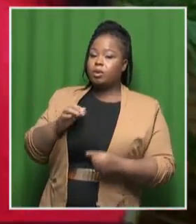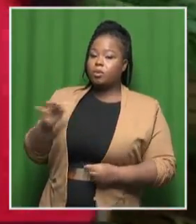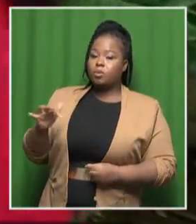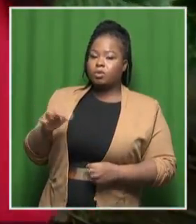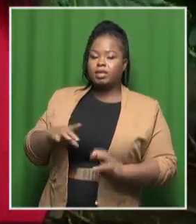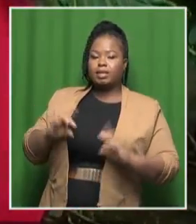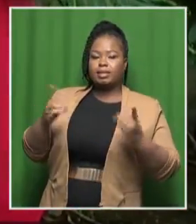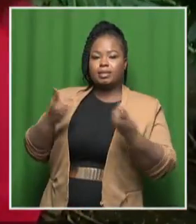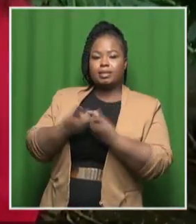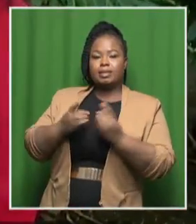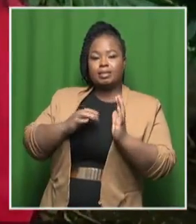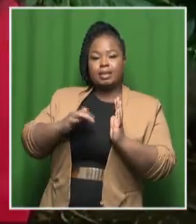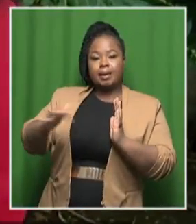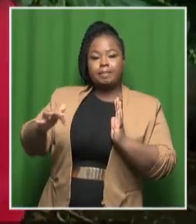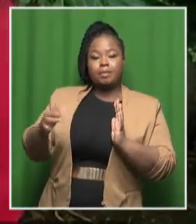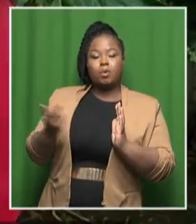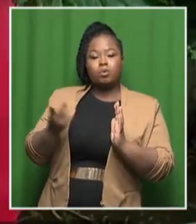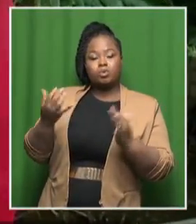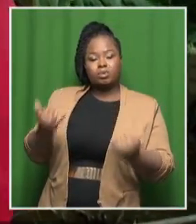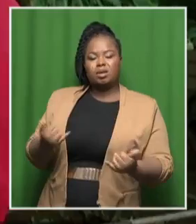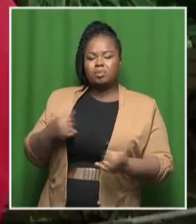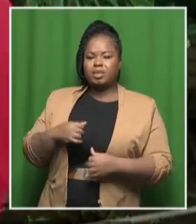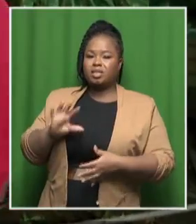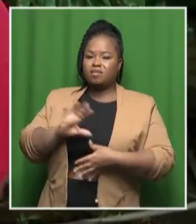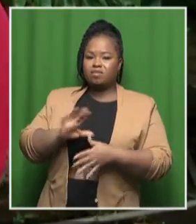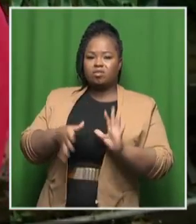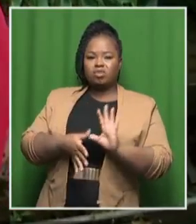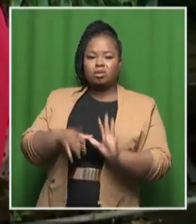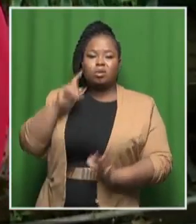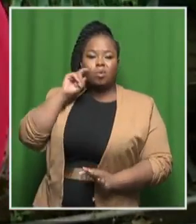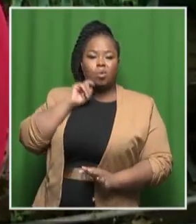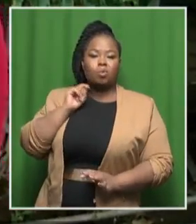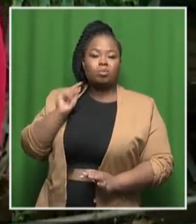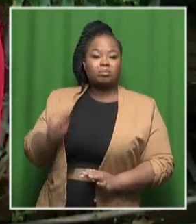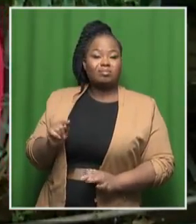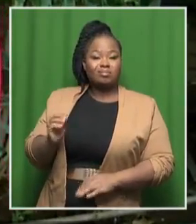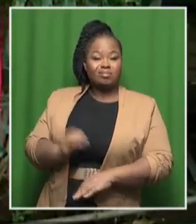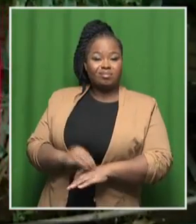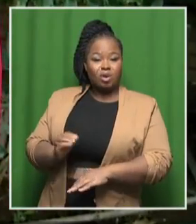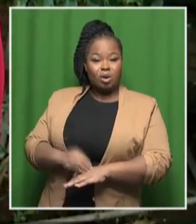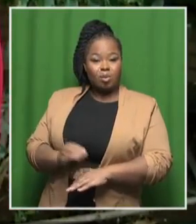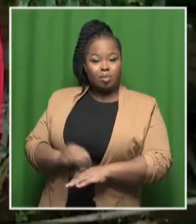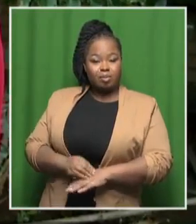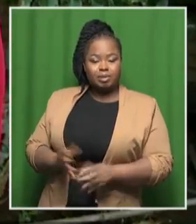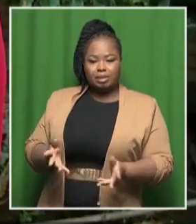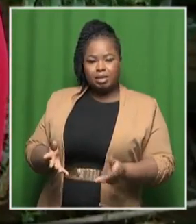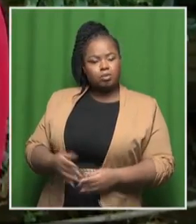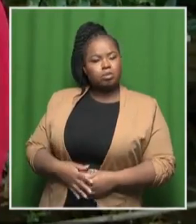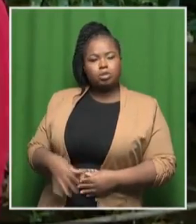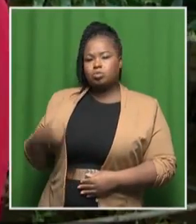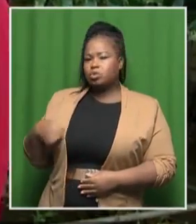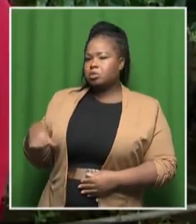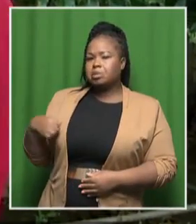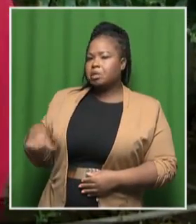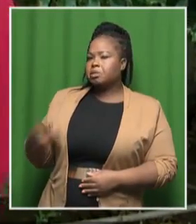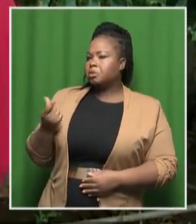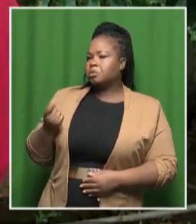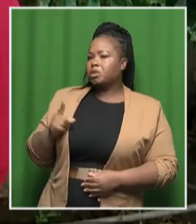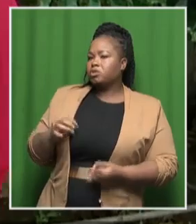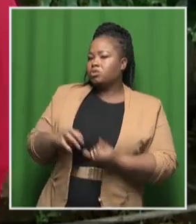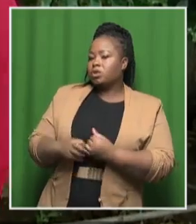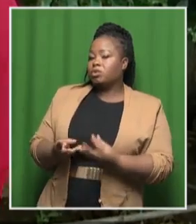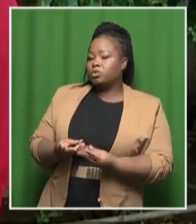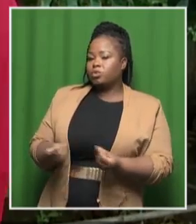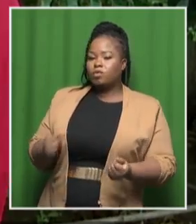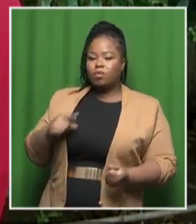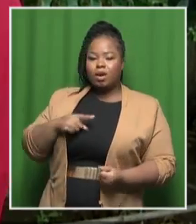dams, but also the issue of infrastructure continues to be, aging infrastructure also is a huge problem in the Metro. What is the Metro doing to try and solve? I know that dates back to